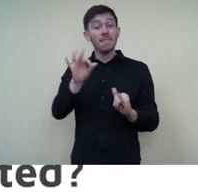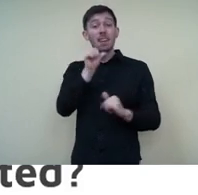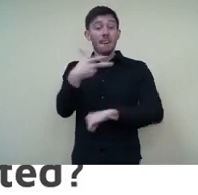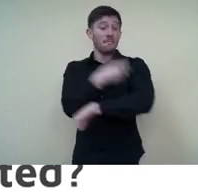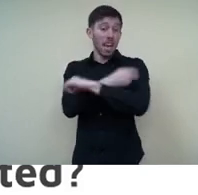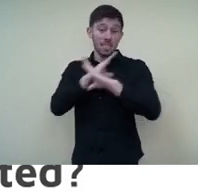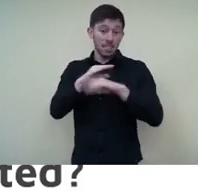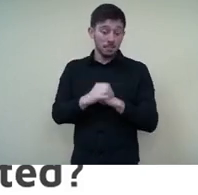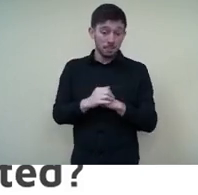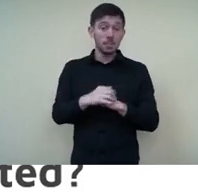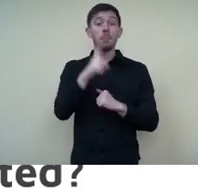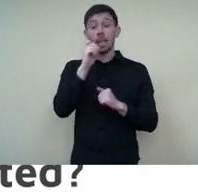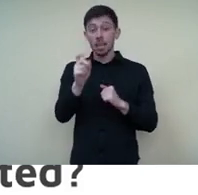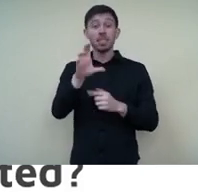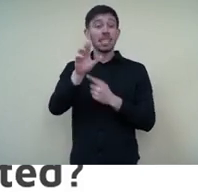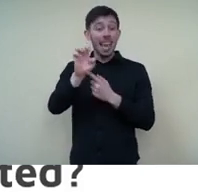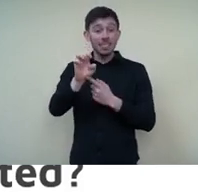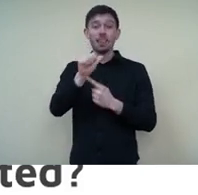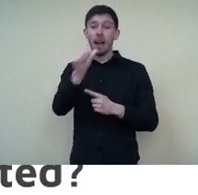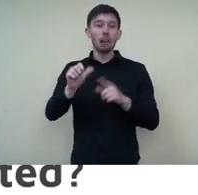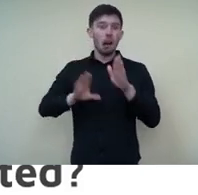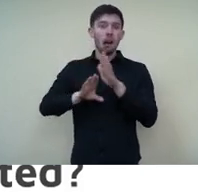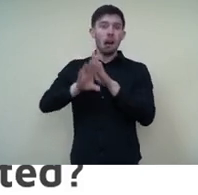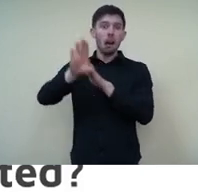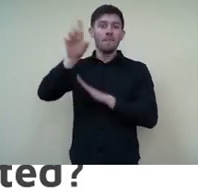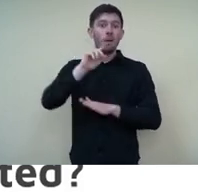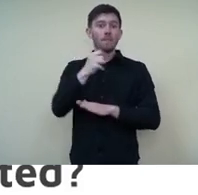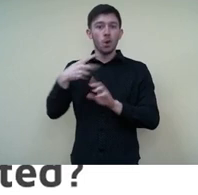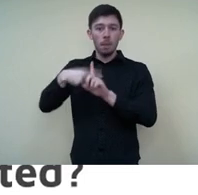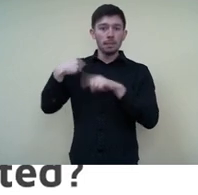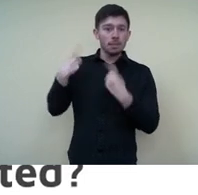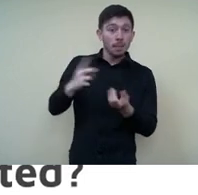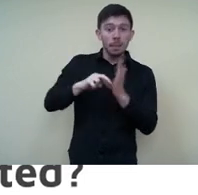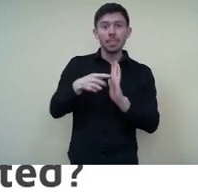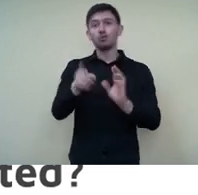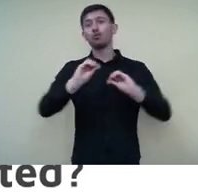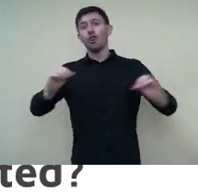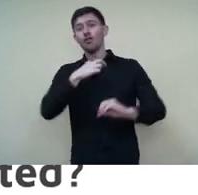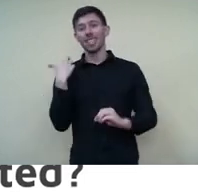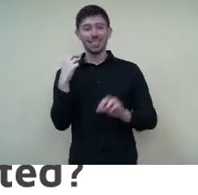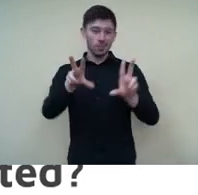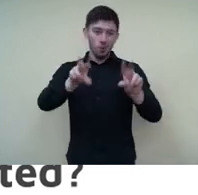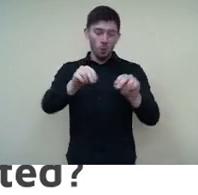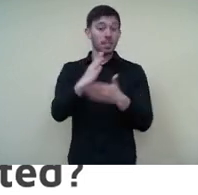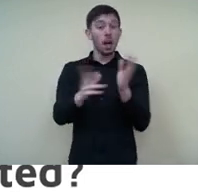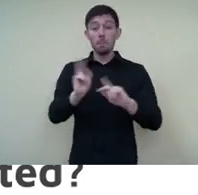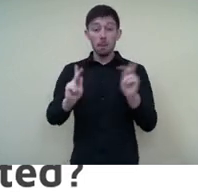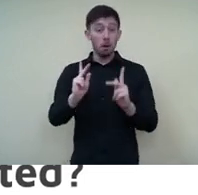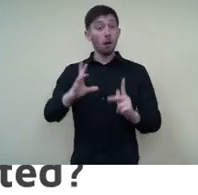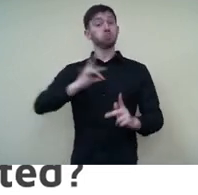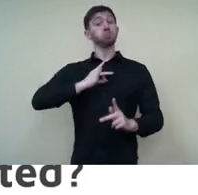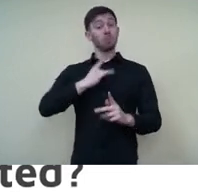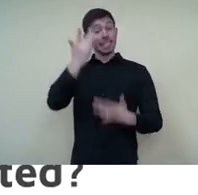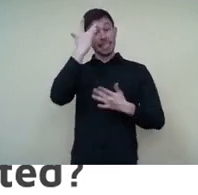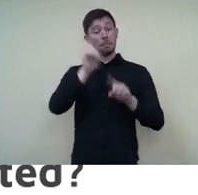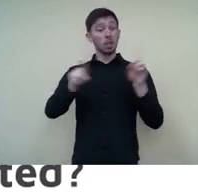Just because cases have not been spiking for the past few months does not mean that you are not at risk. Again, we have people who are asymptomatic, plenty of people